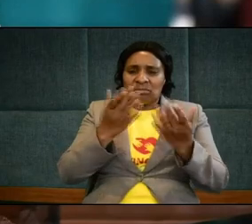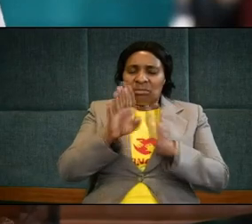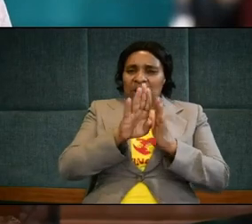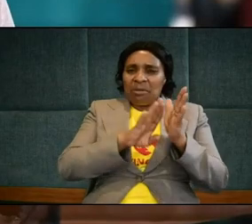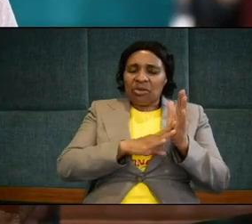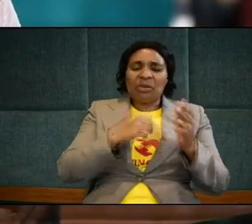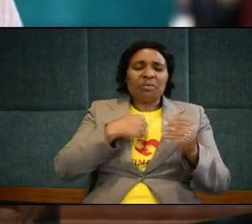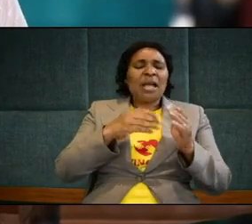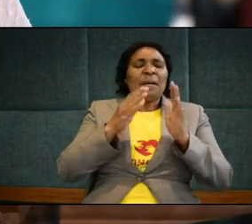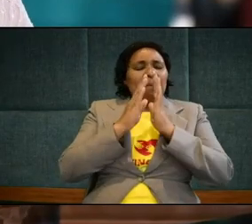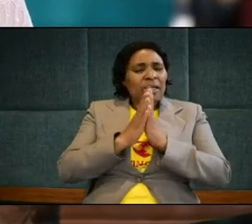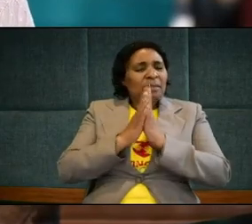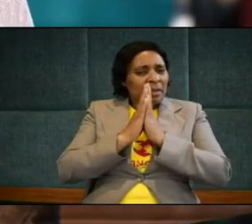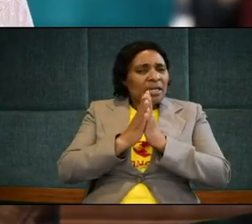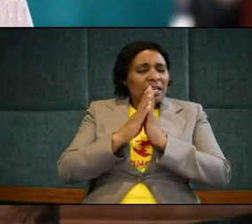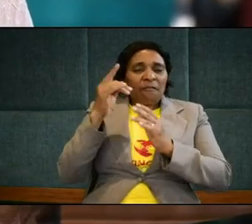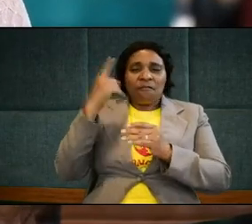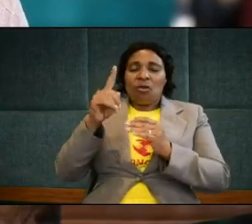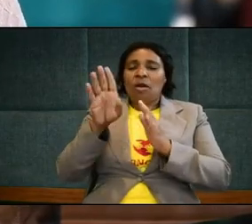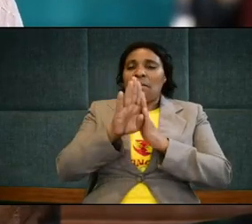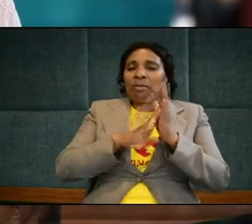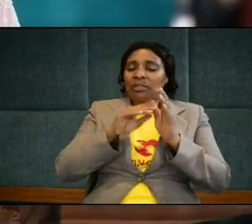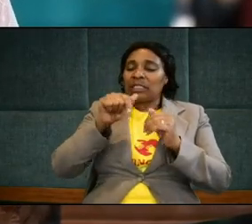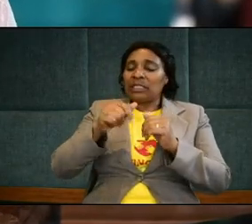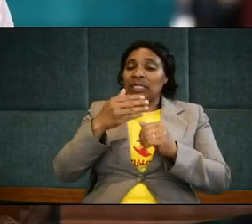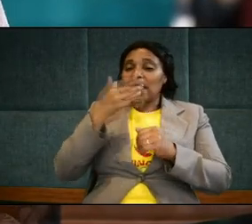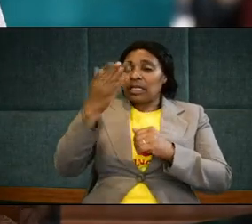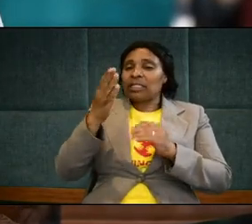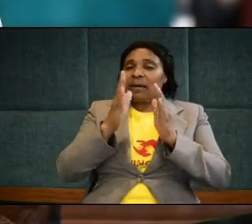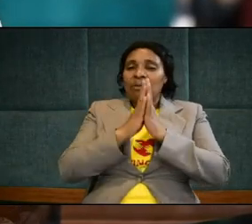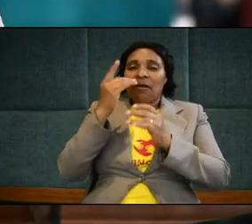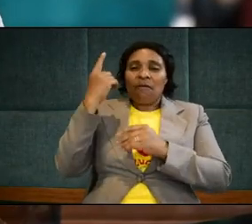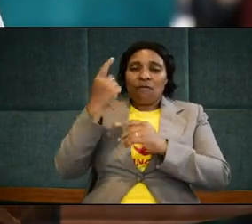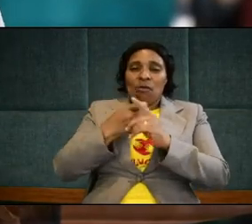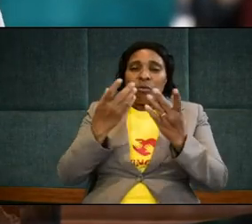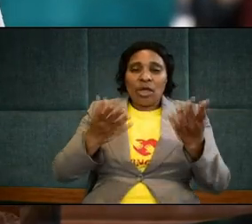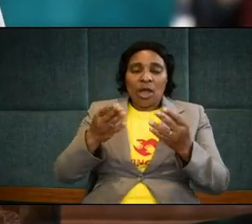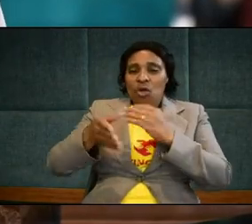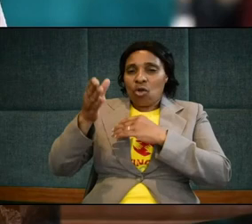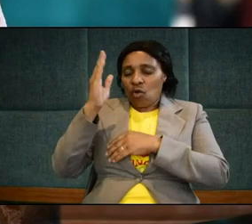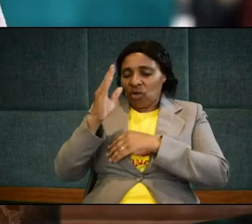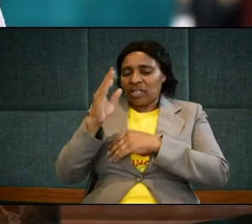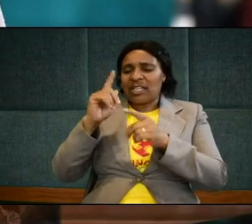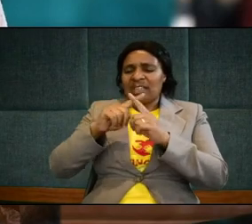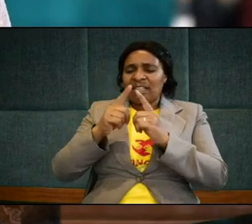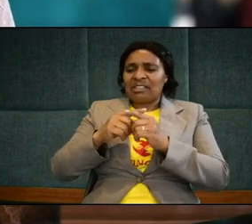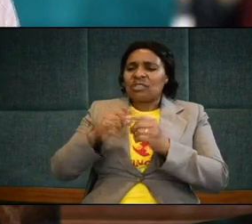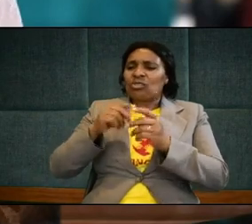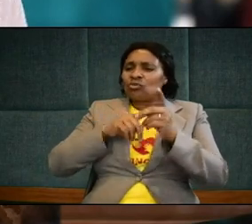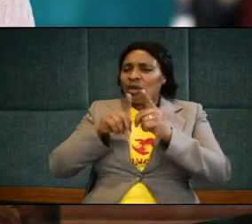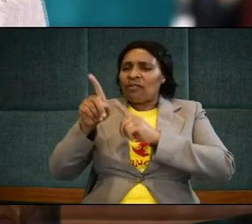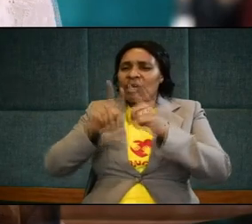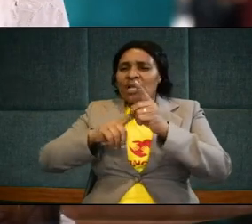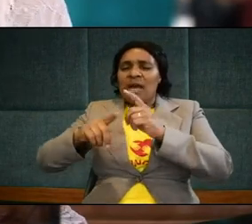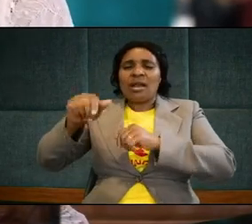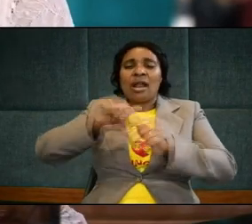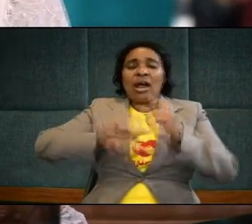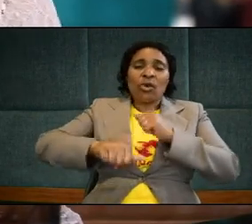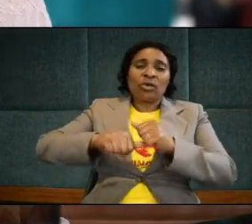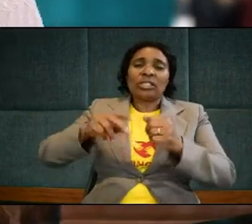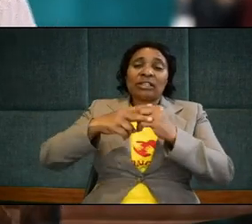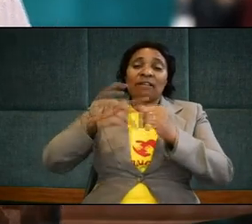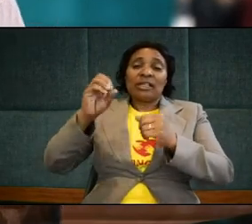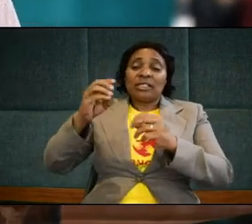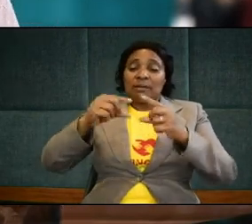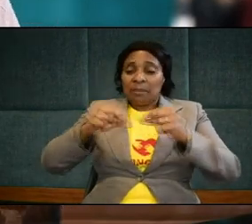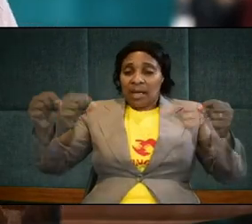have been praying for a Bible. This is an answered prayer from God." Another time, Ramos traveled around 70 miles, which is 120